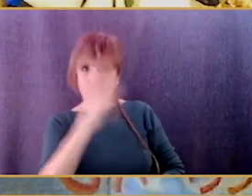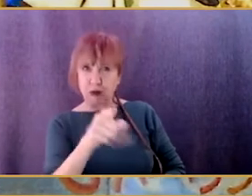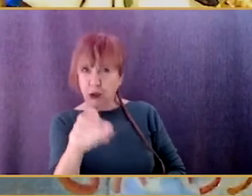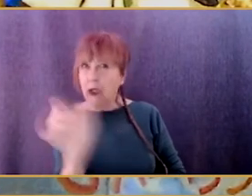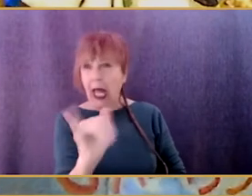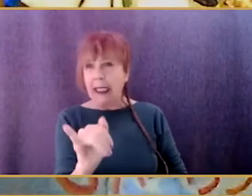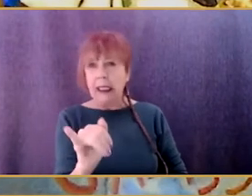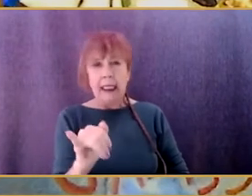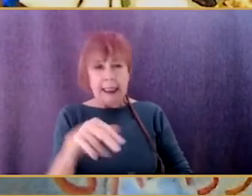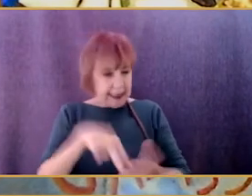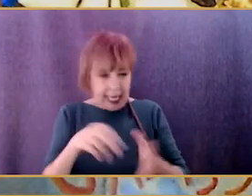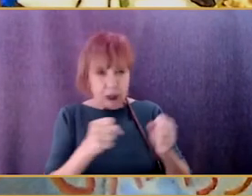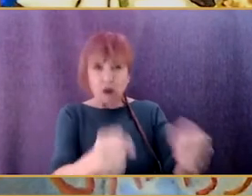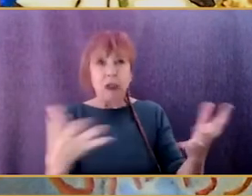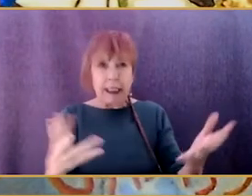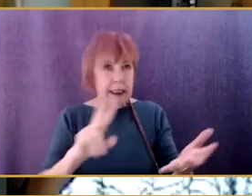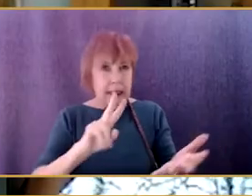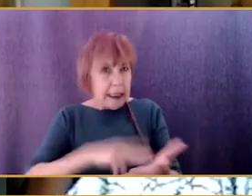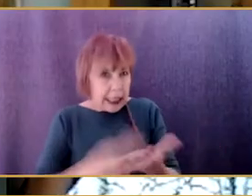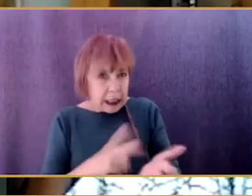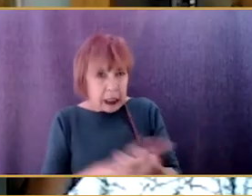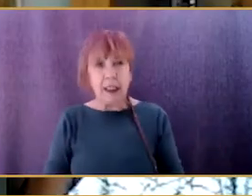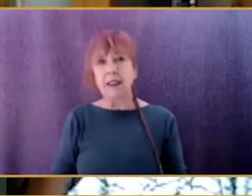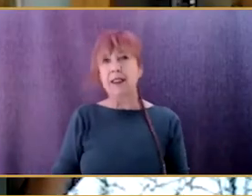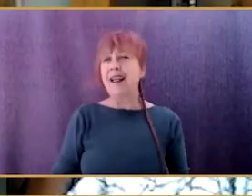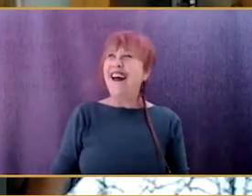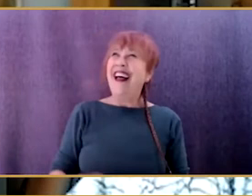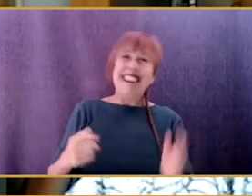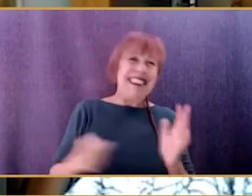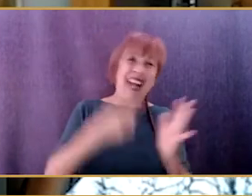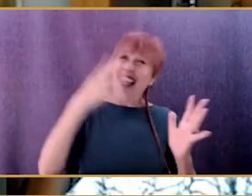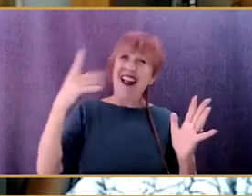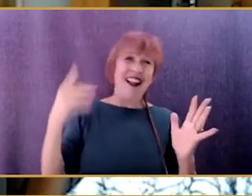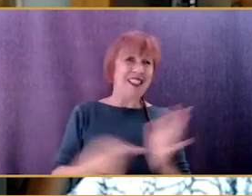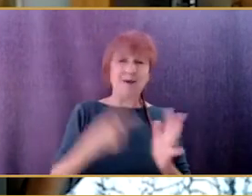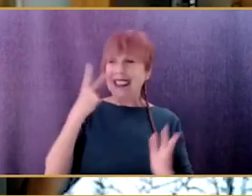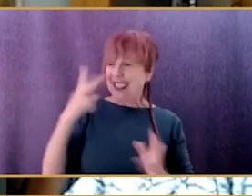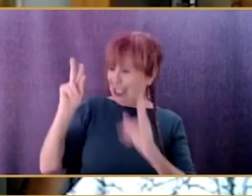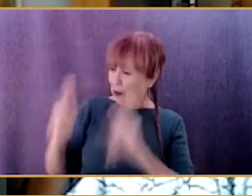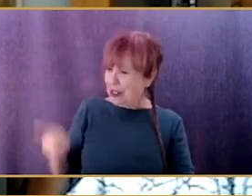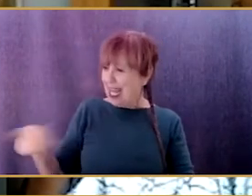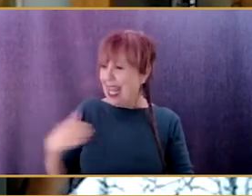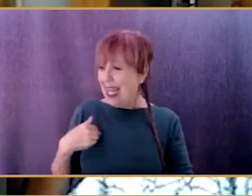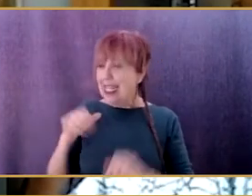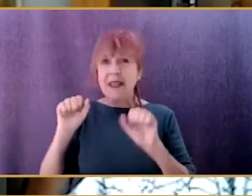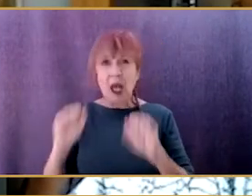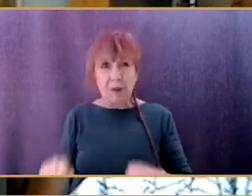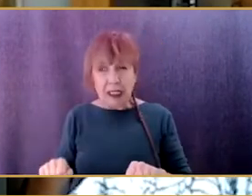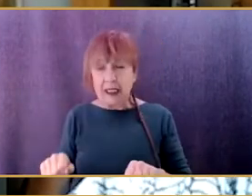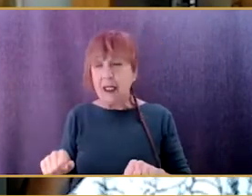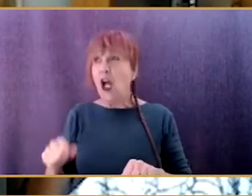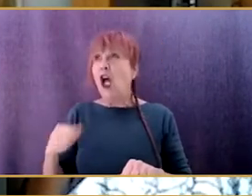on the street or in the kitchen Mahogany Brown And you rarely see someone who has the capability of having